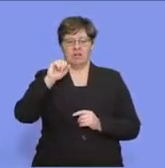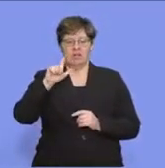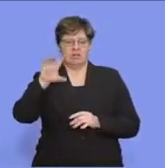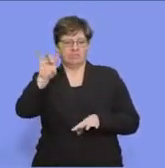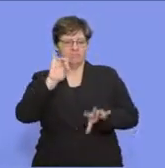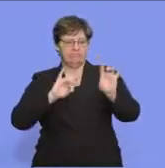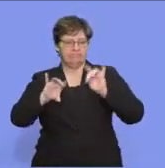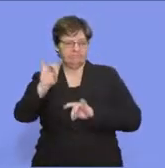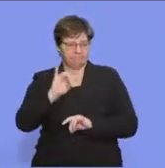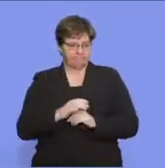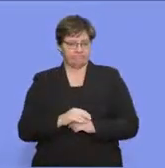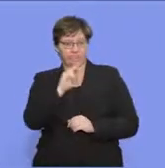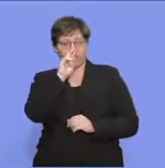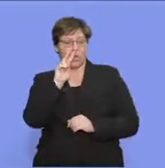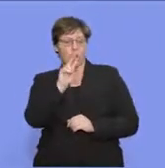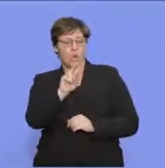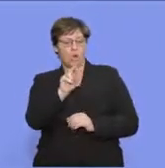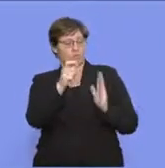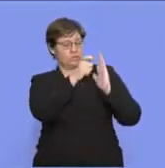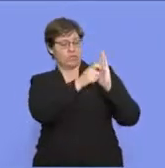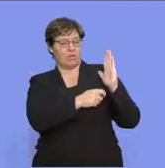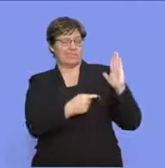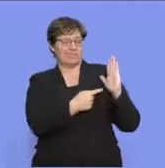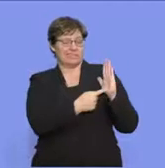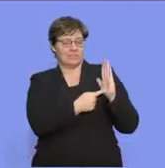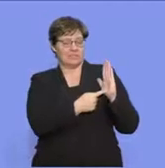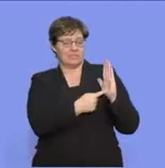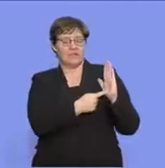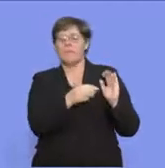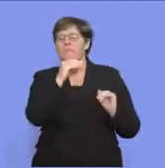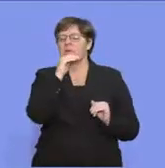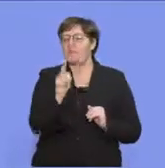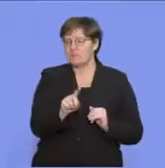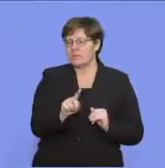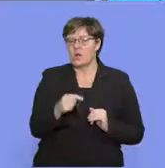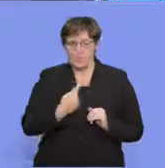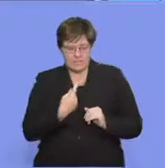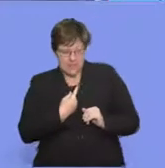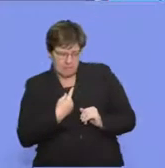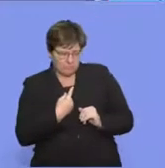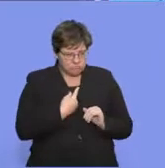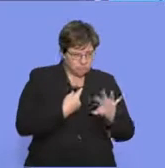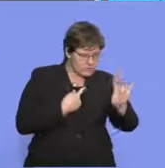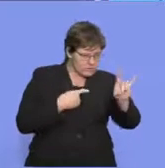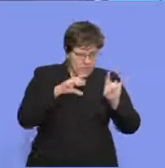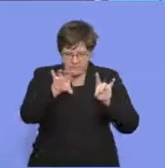that's, if we have a look at the terminology there, artificial means that we artificially select